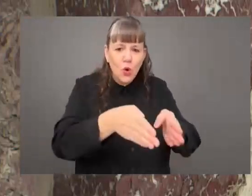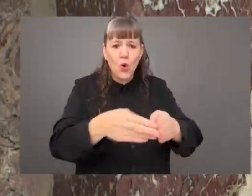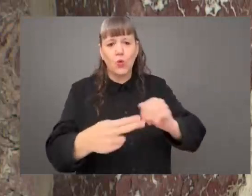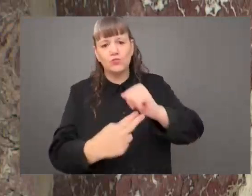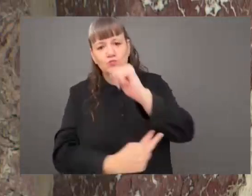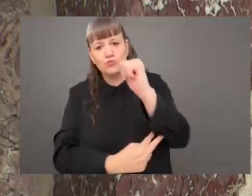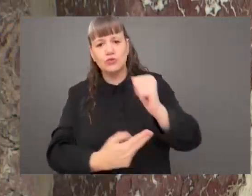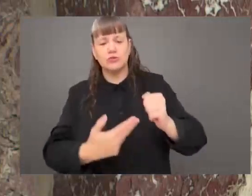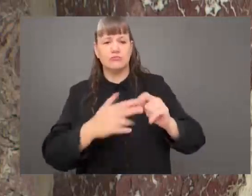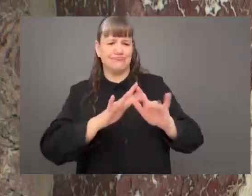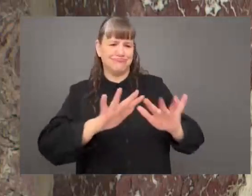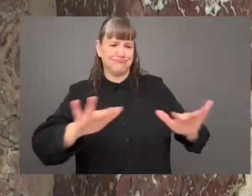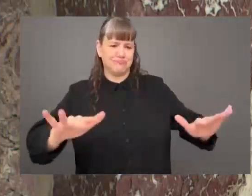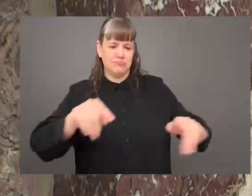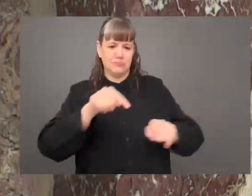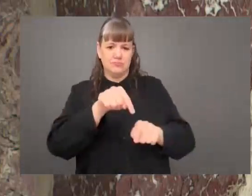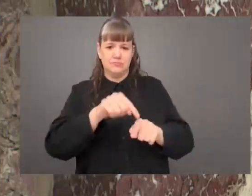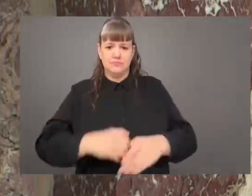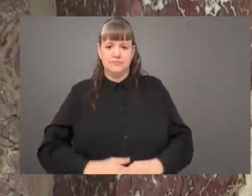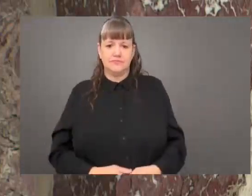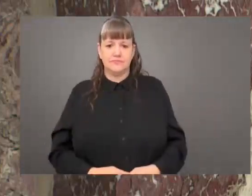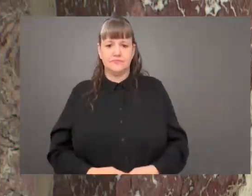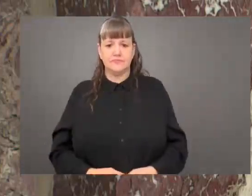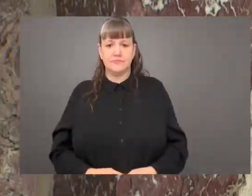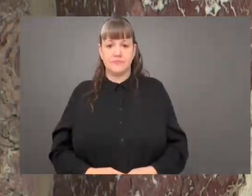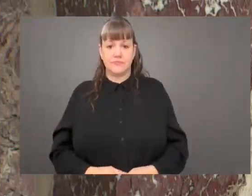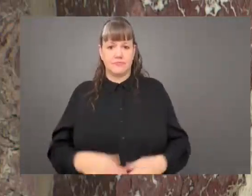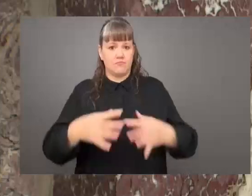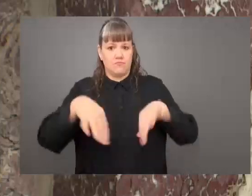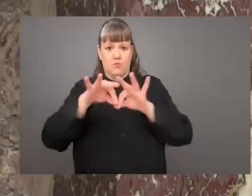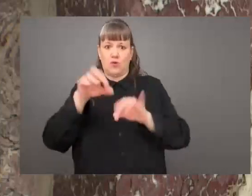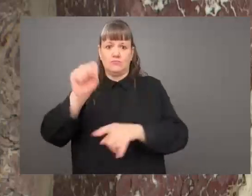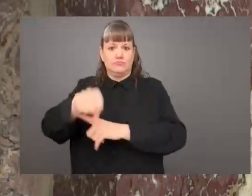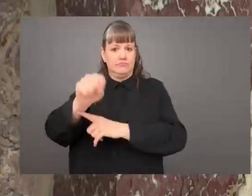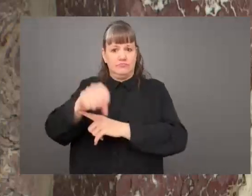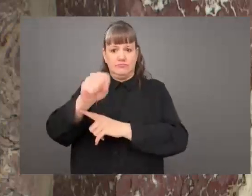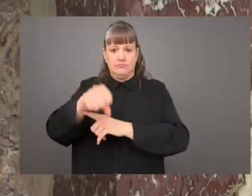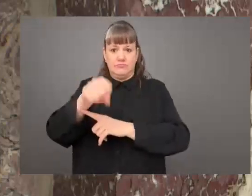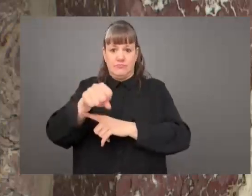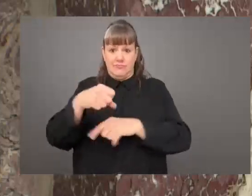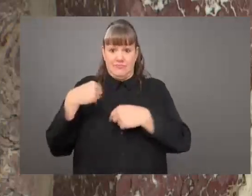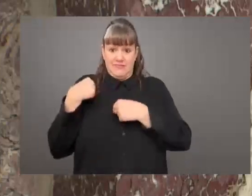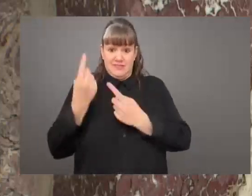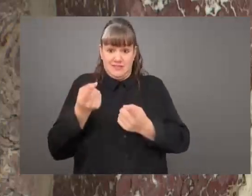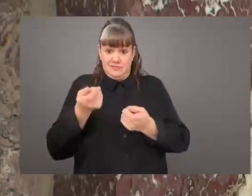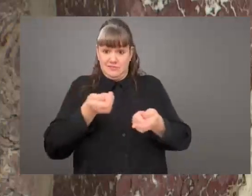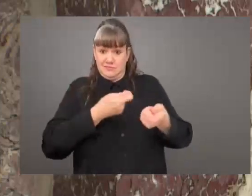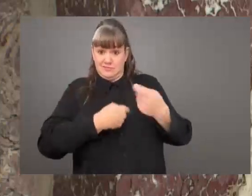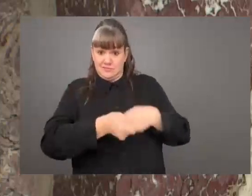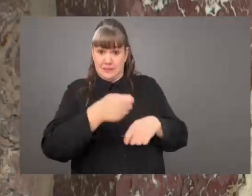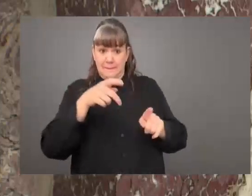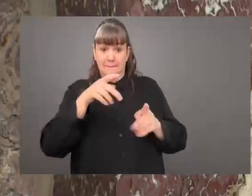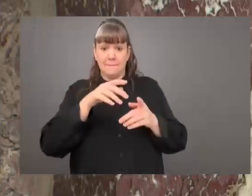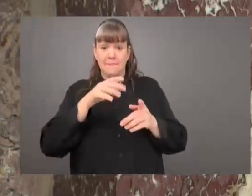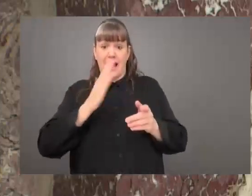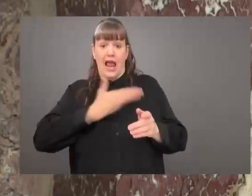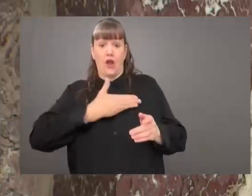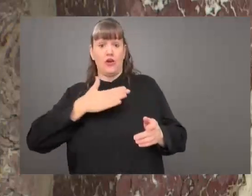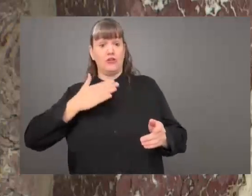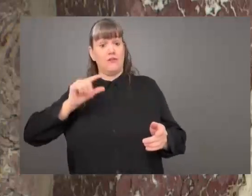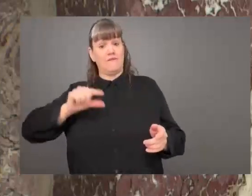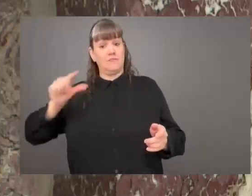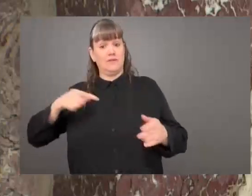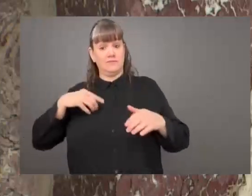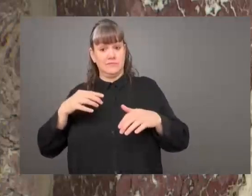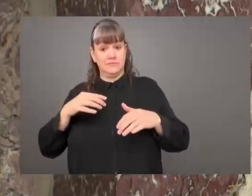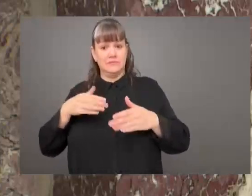invested since we have been in power. $29 million has gone into ensuring that the planning work and